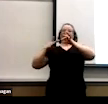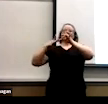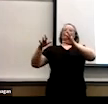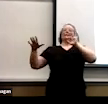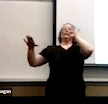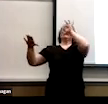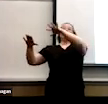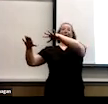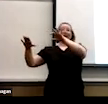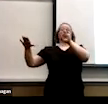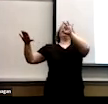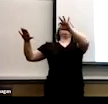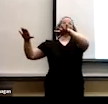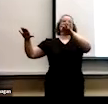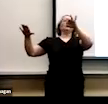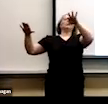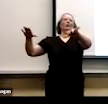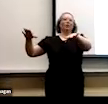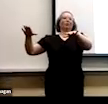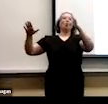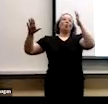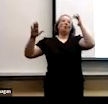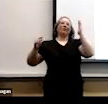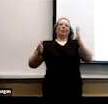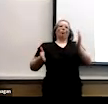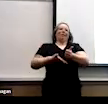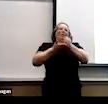baby step further than we were before.